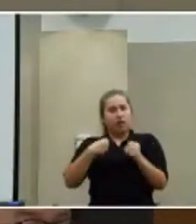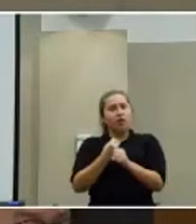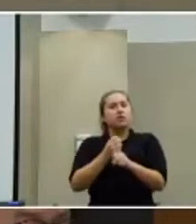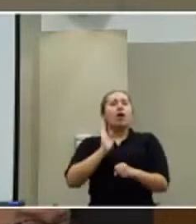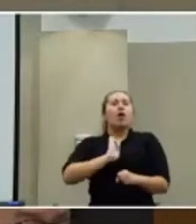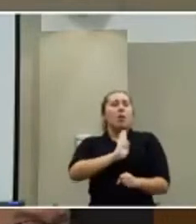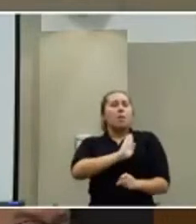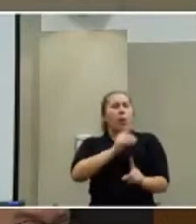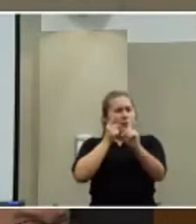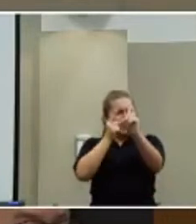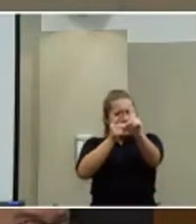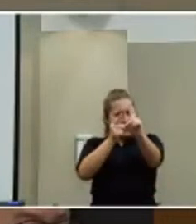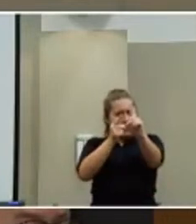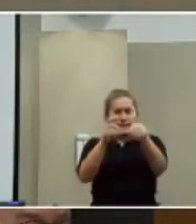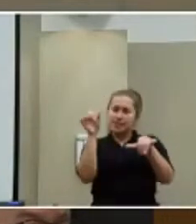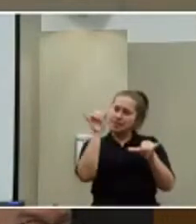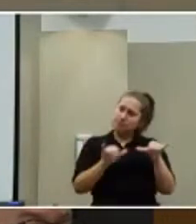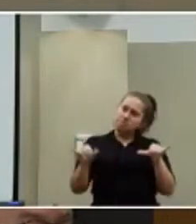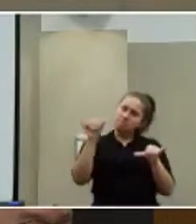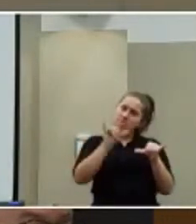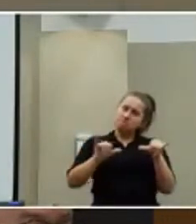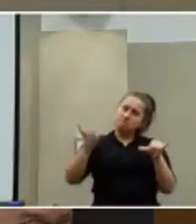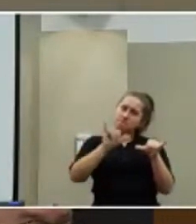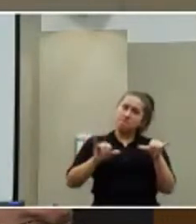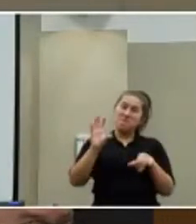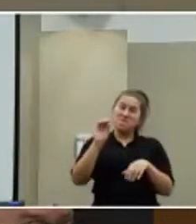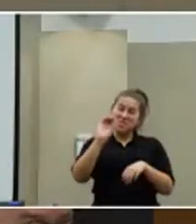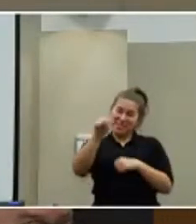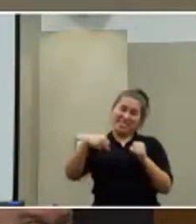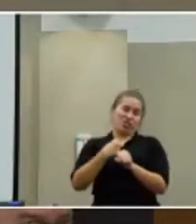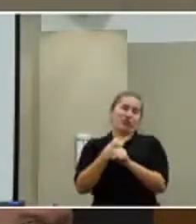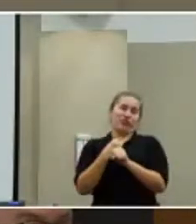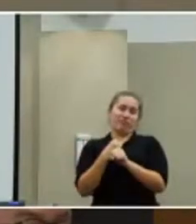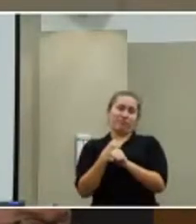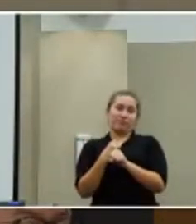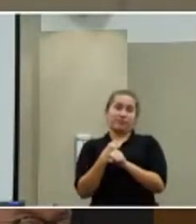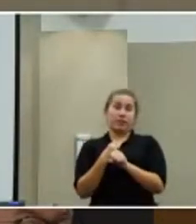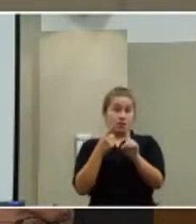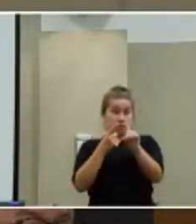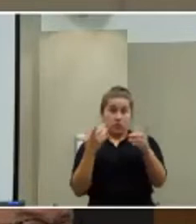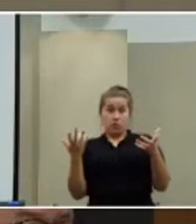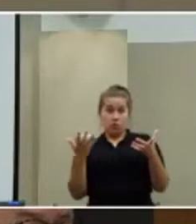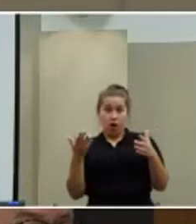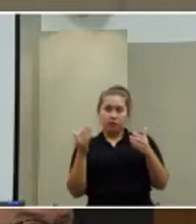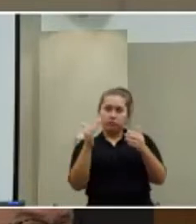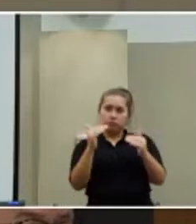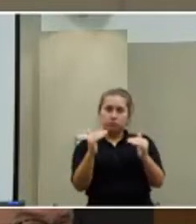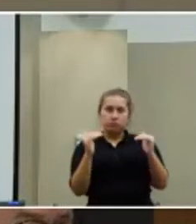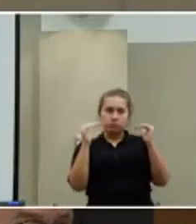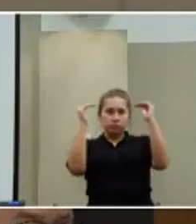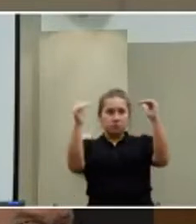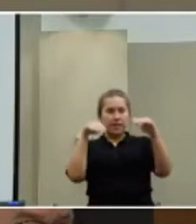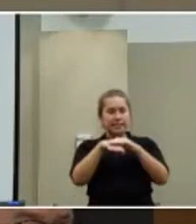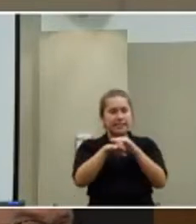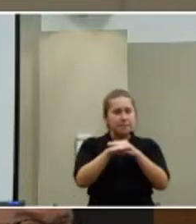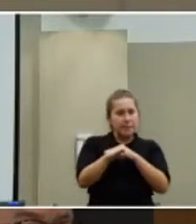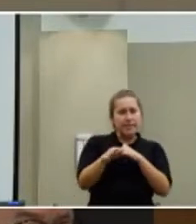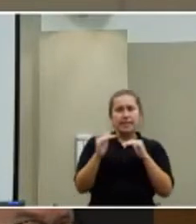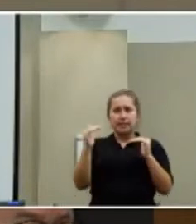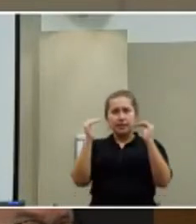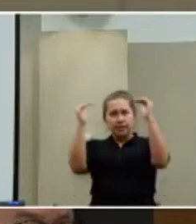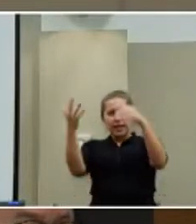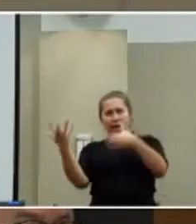core mission has stayed the same for the last 5 decades. And that's to advance accessibility and inclusion for people